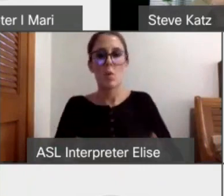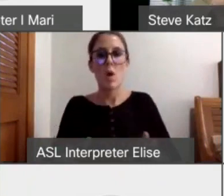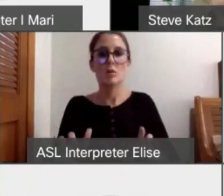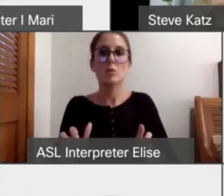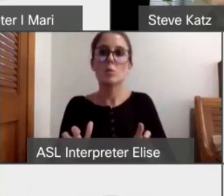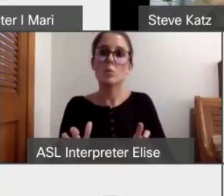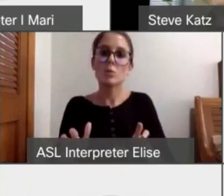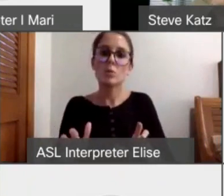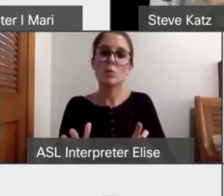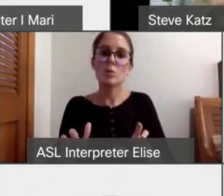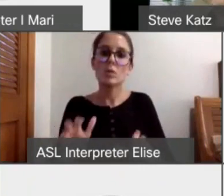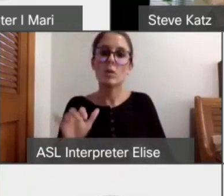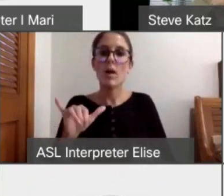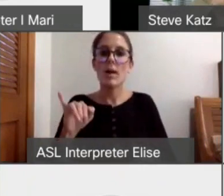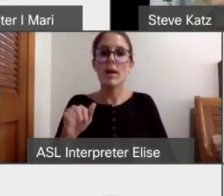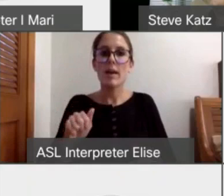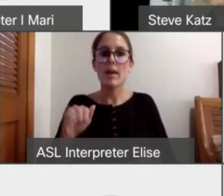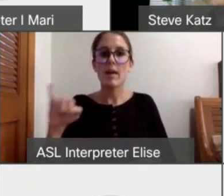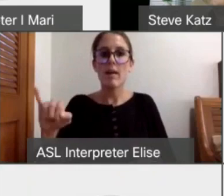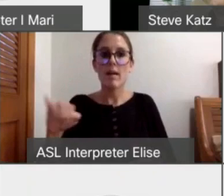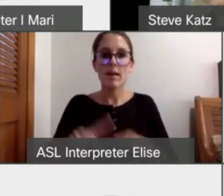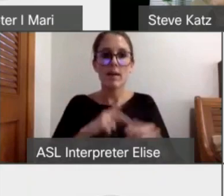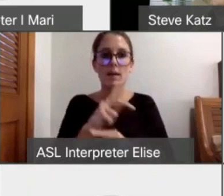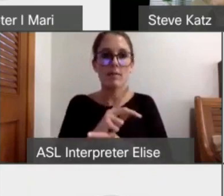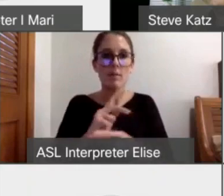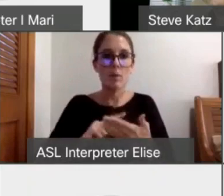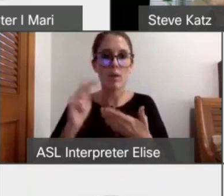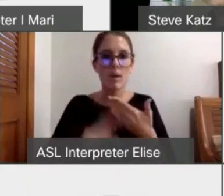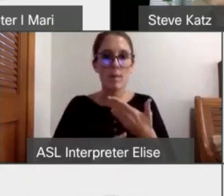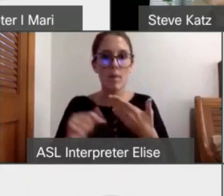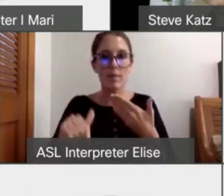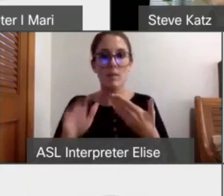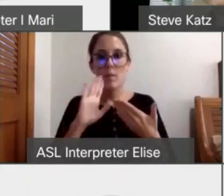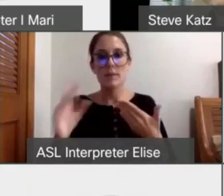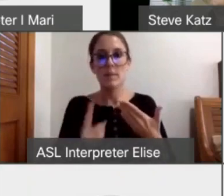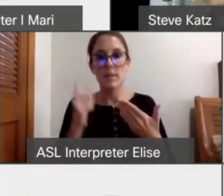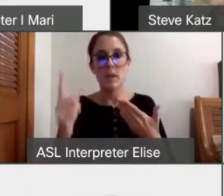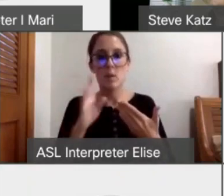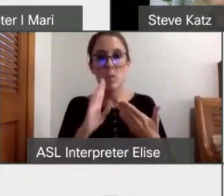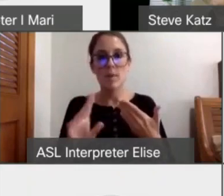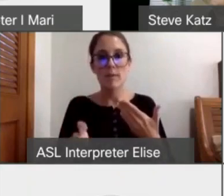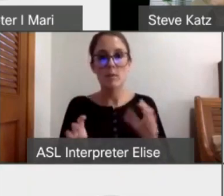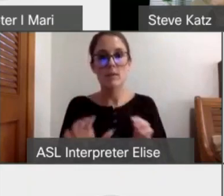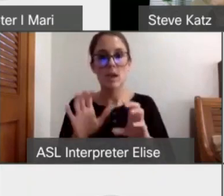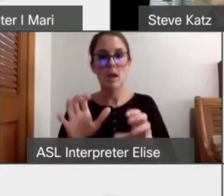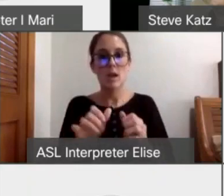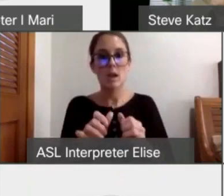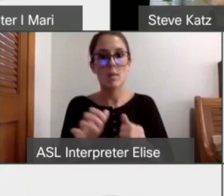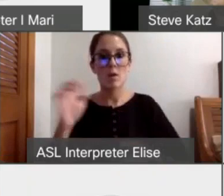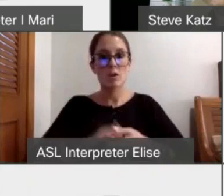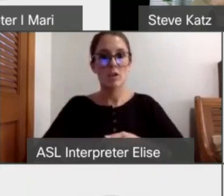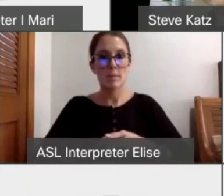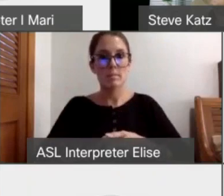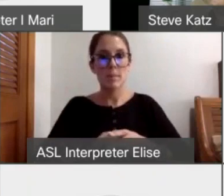a YAI type of program. So this would be something that would have to be done in partnership. In my perfect